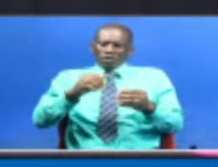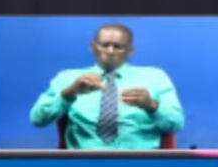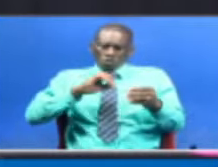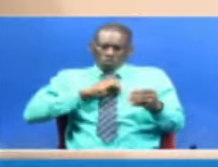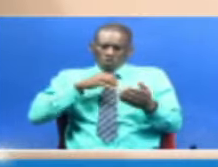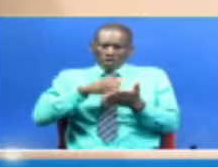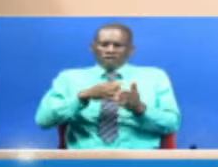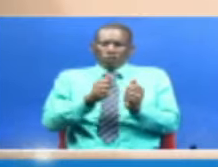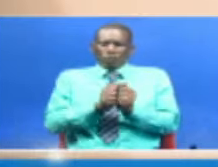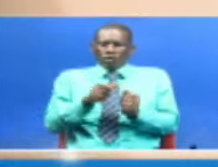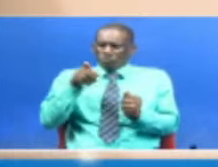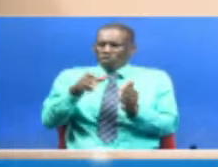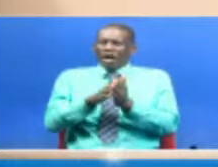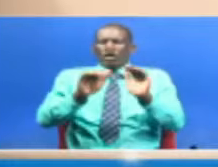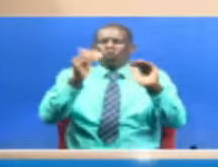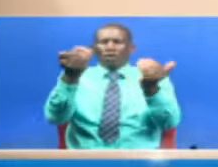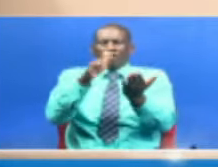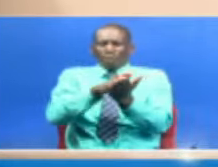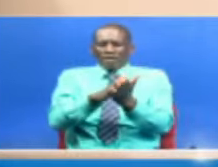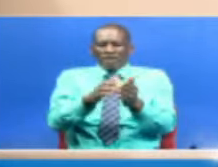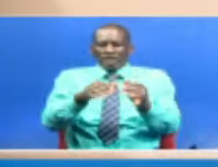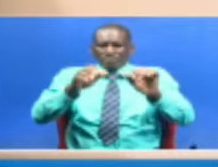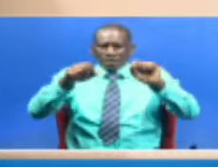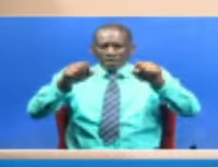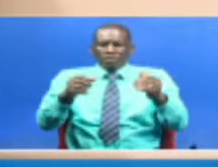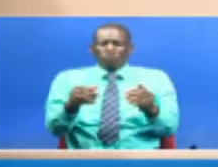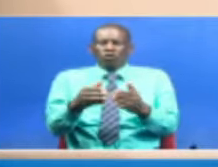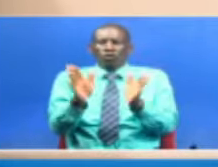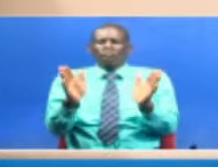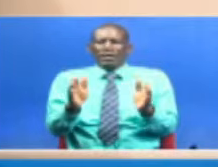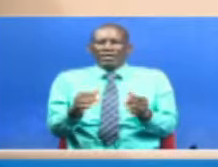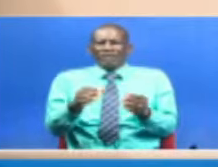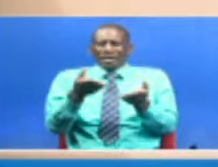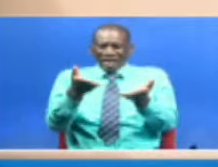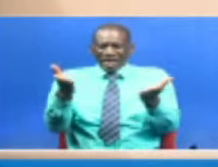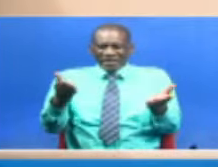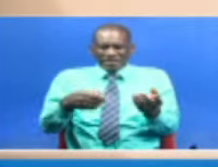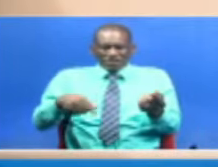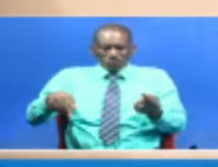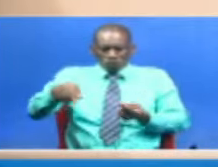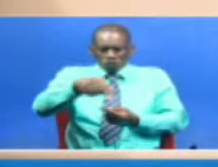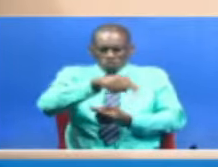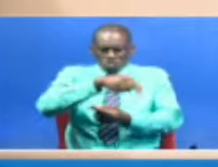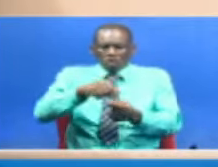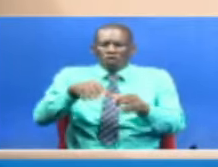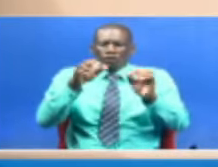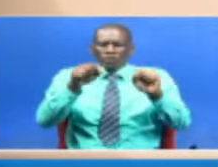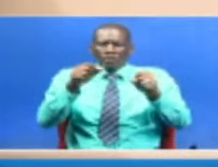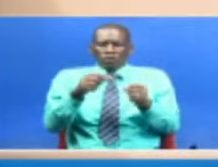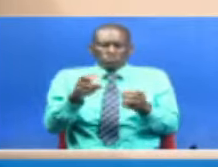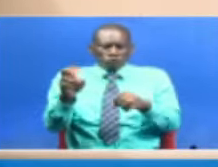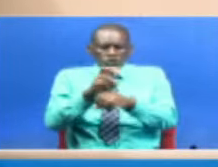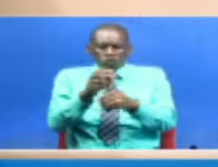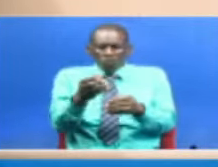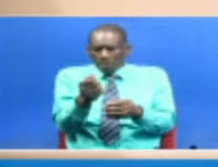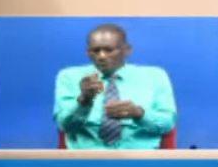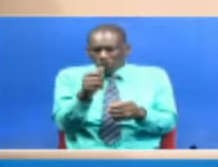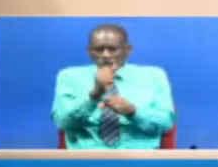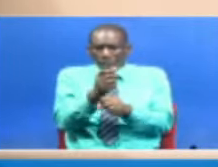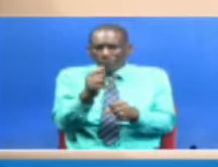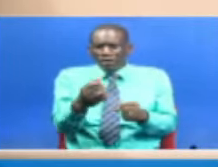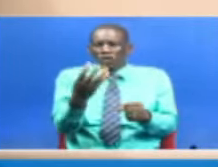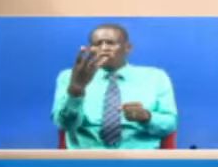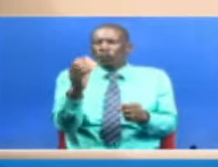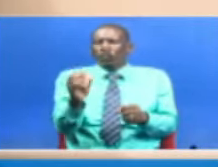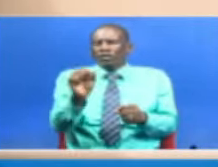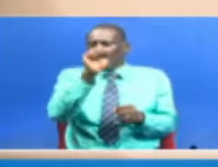unlock, it's called asset recycling. Yeah. We can be able to monetize 40%